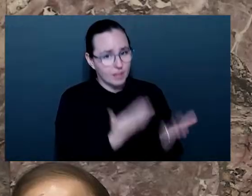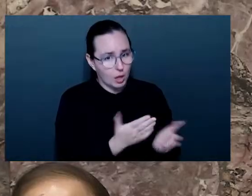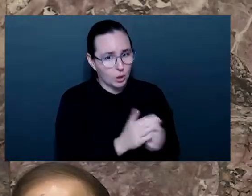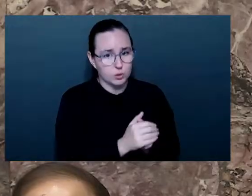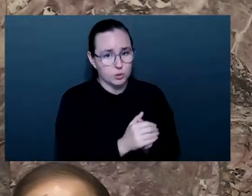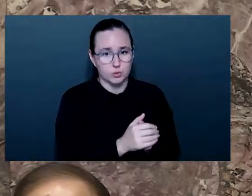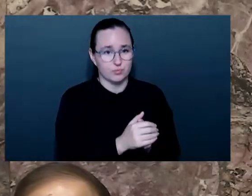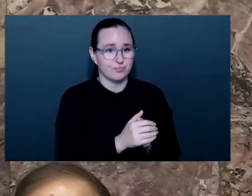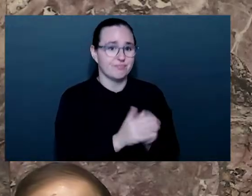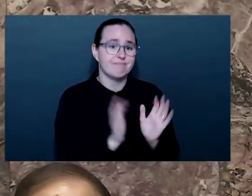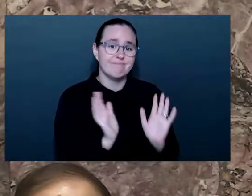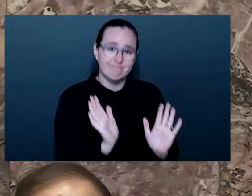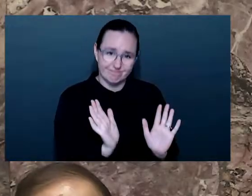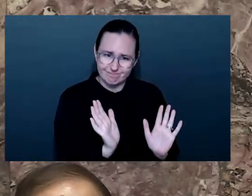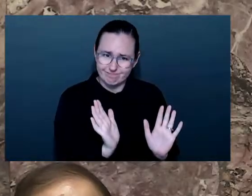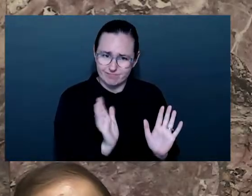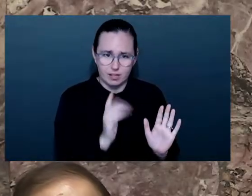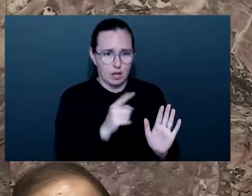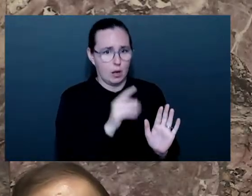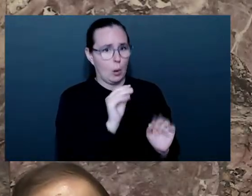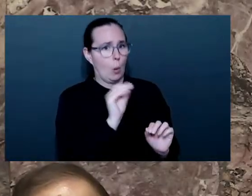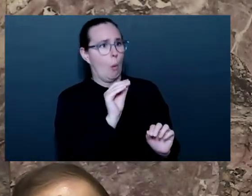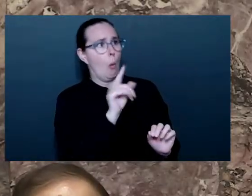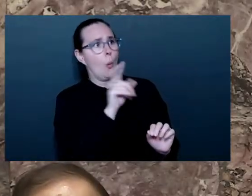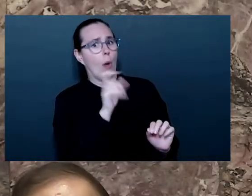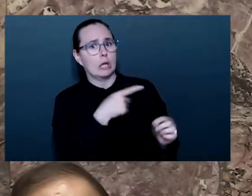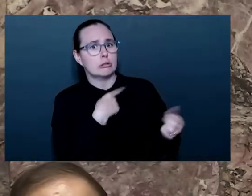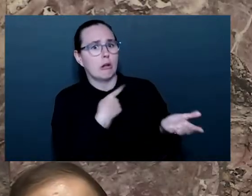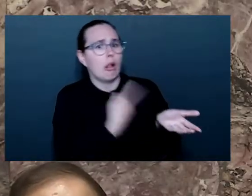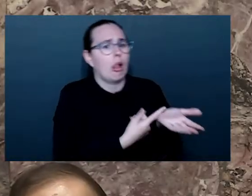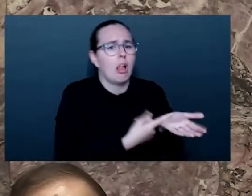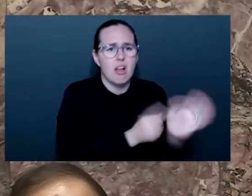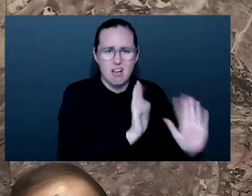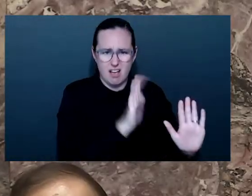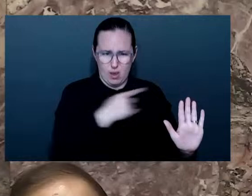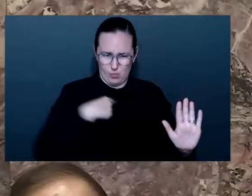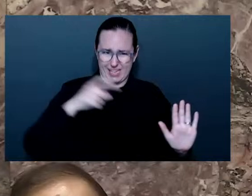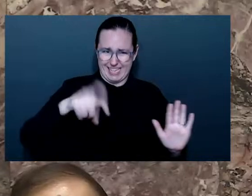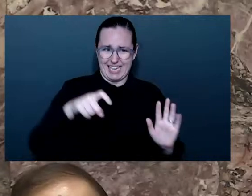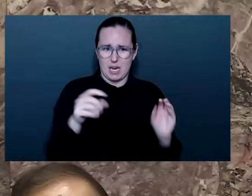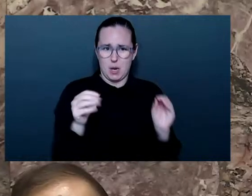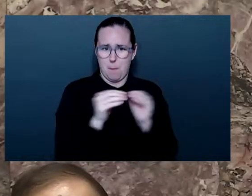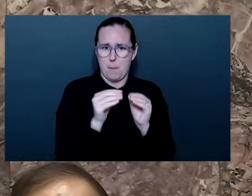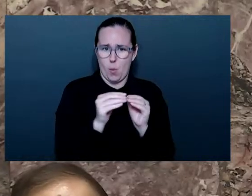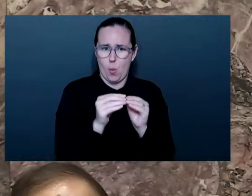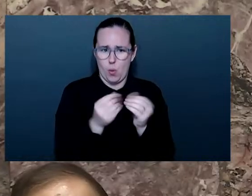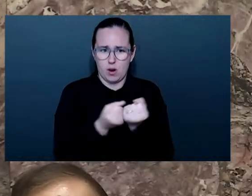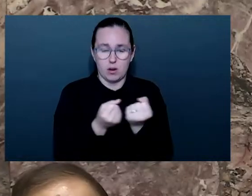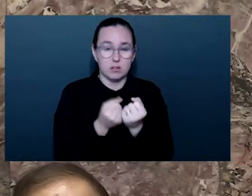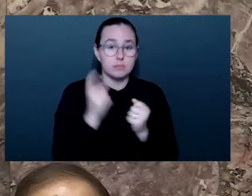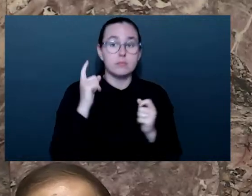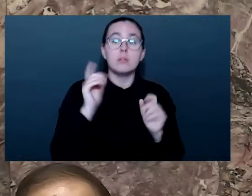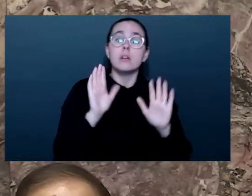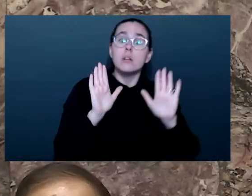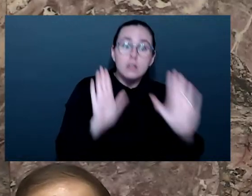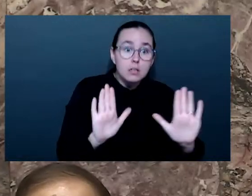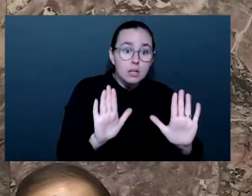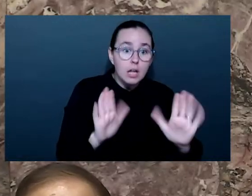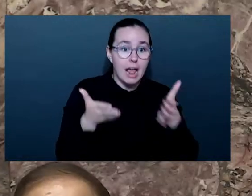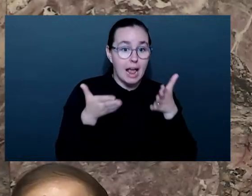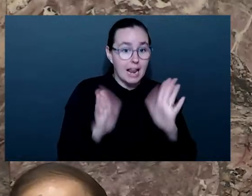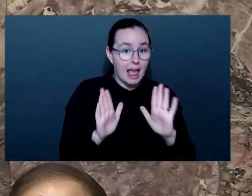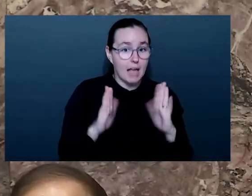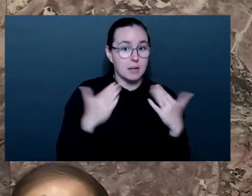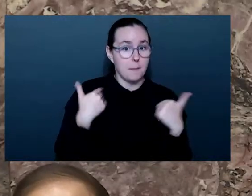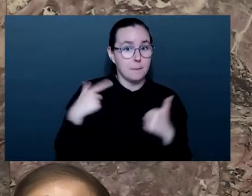and supporting Members, seniors. let the minister finish, please. Members, member for Richmond Centre.